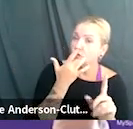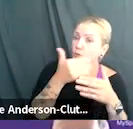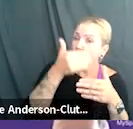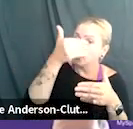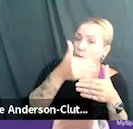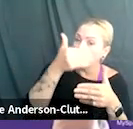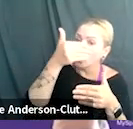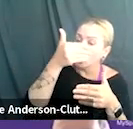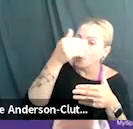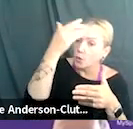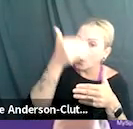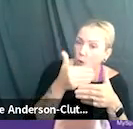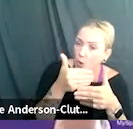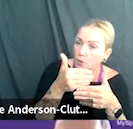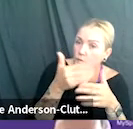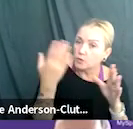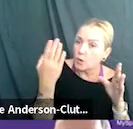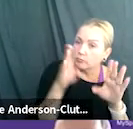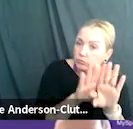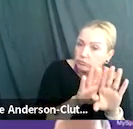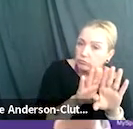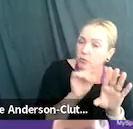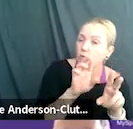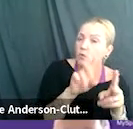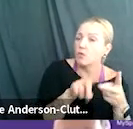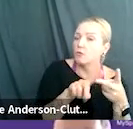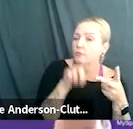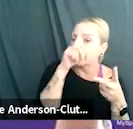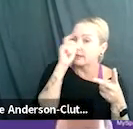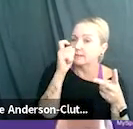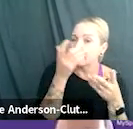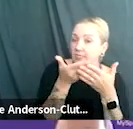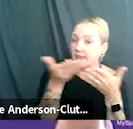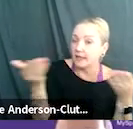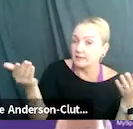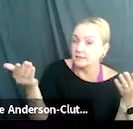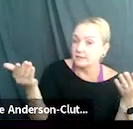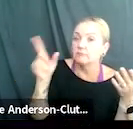place, or with this sort of need for prompting for things, or all of the above?